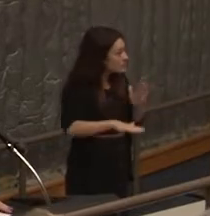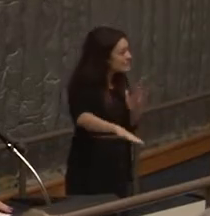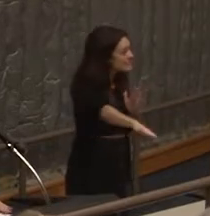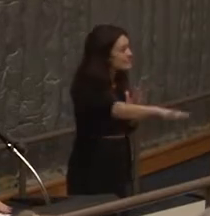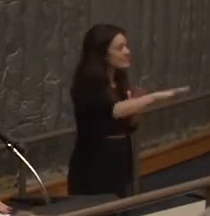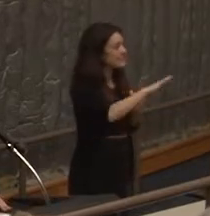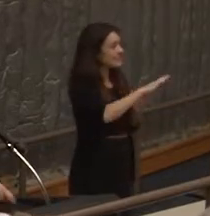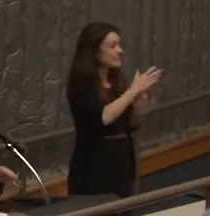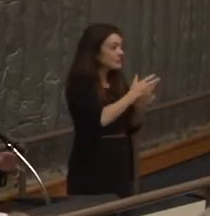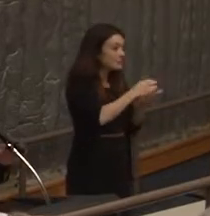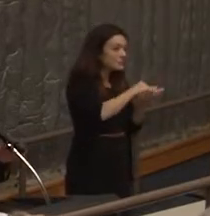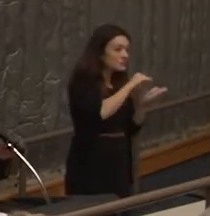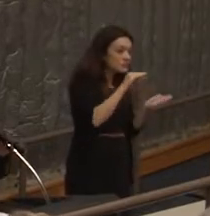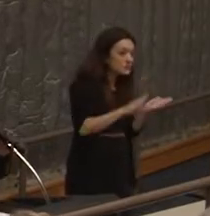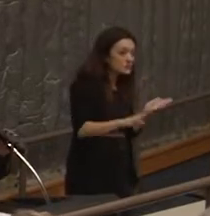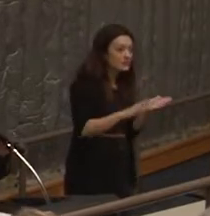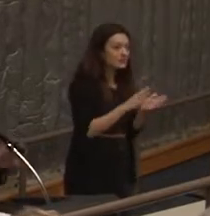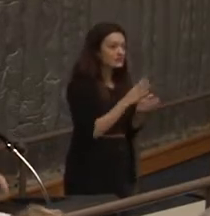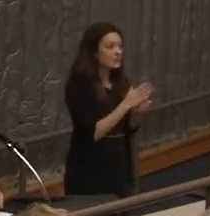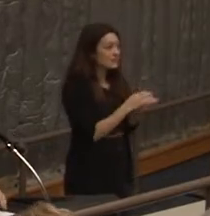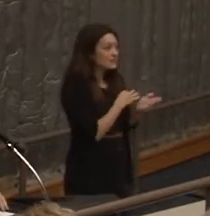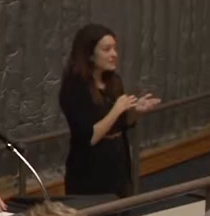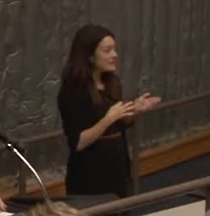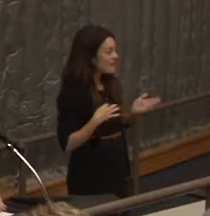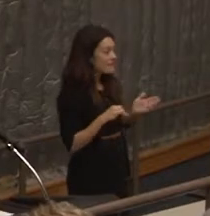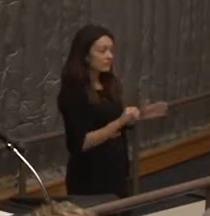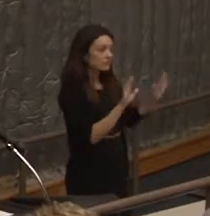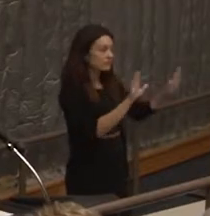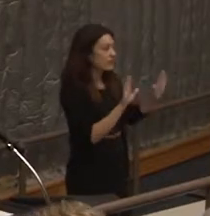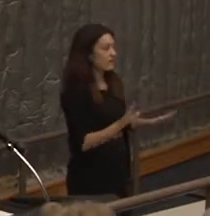students. So that's a wonderful